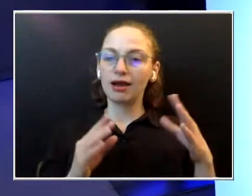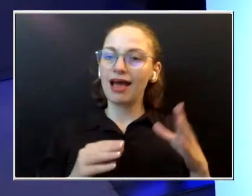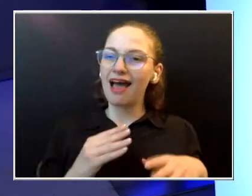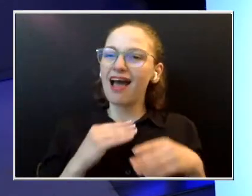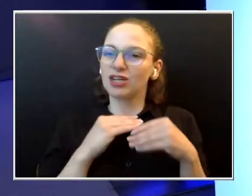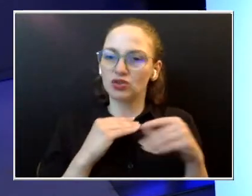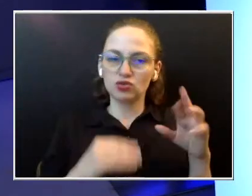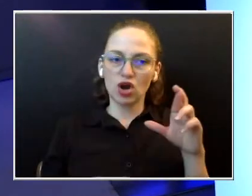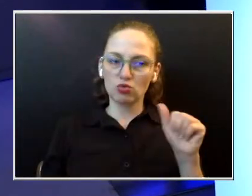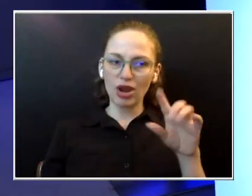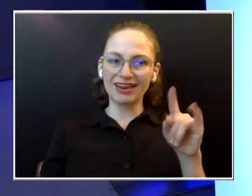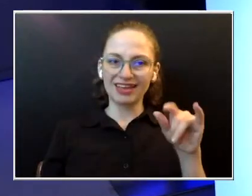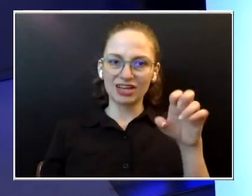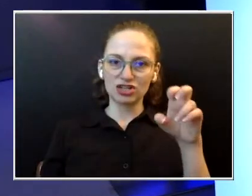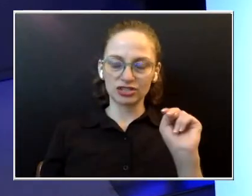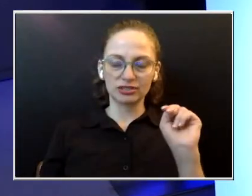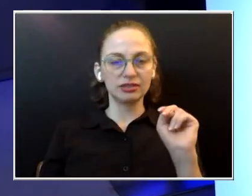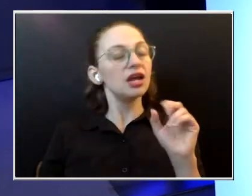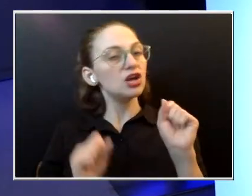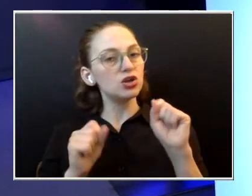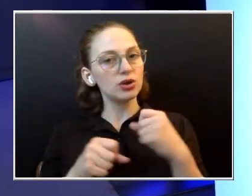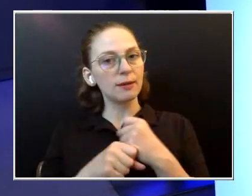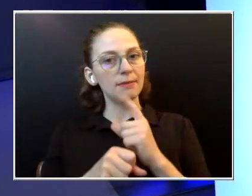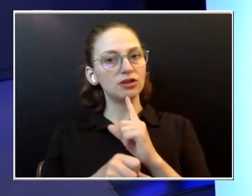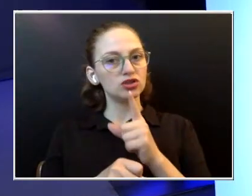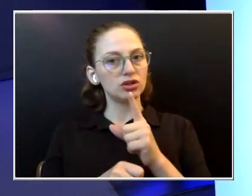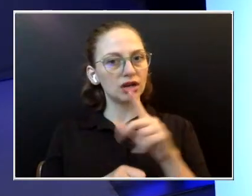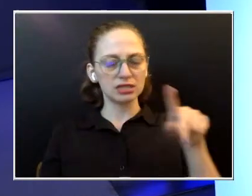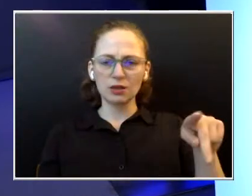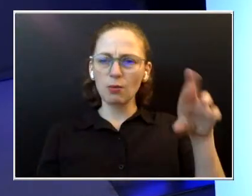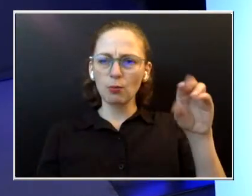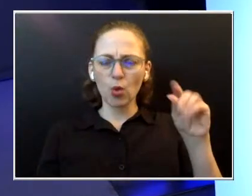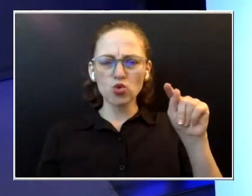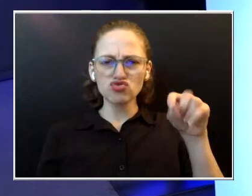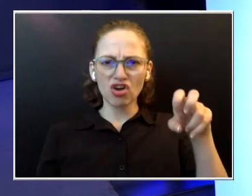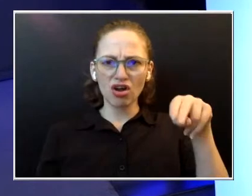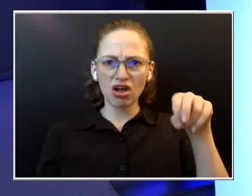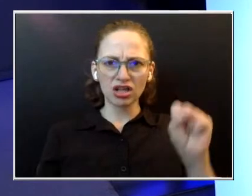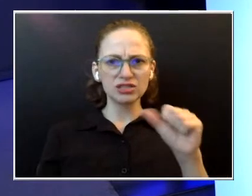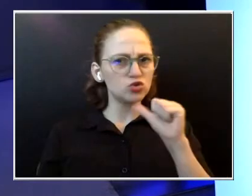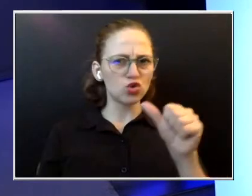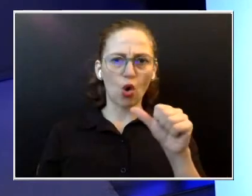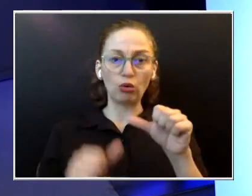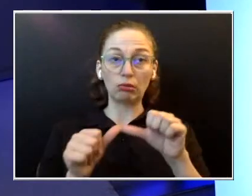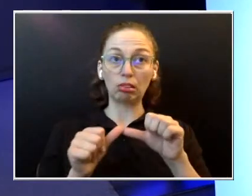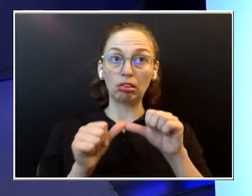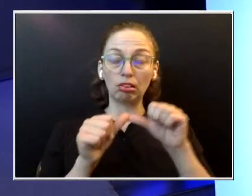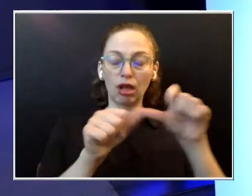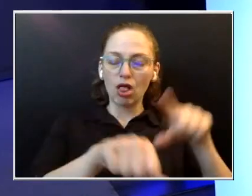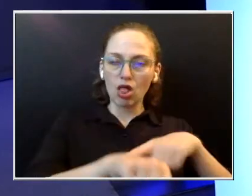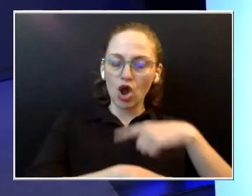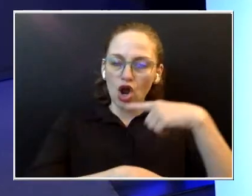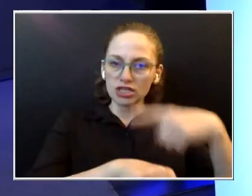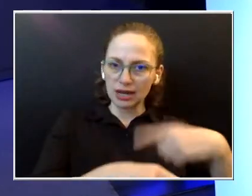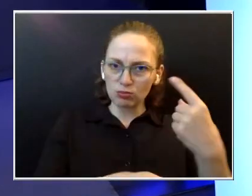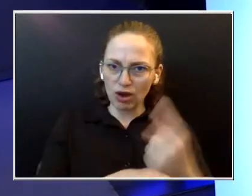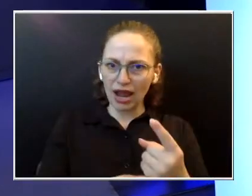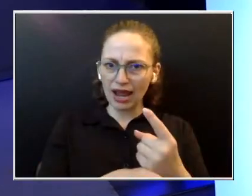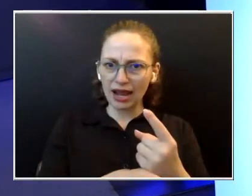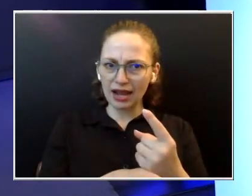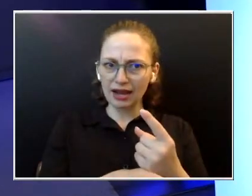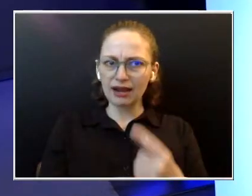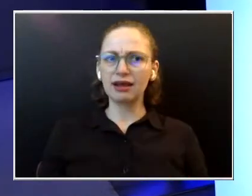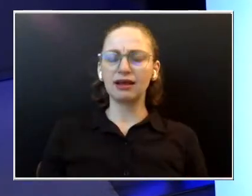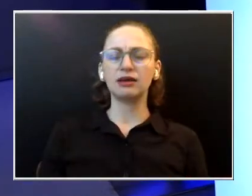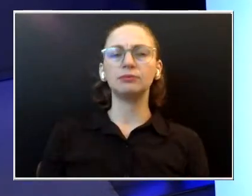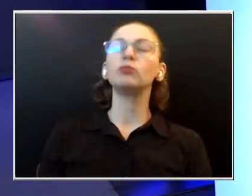sure the protons do that because they don't live very long, right? They got a pretty short life. Well, or the protons, right? Well, we're